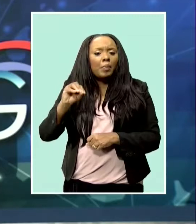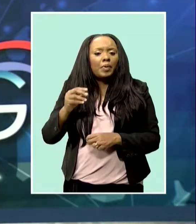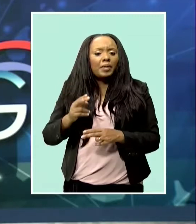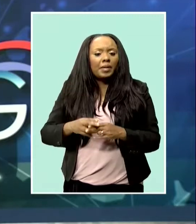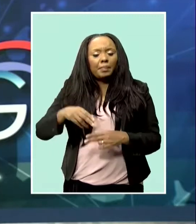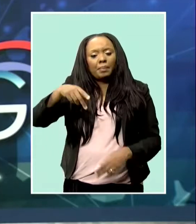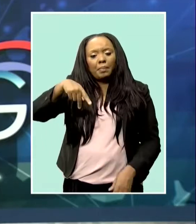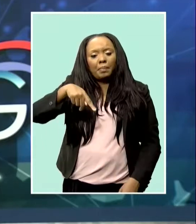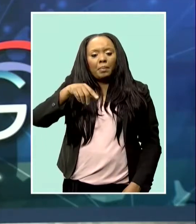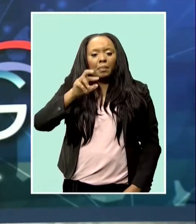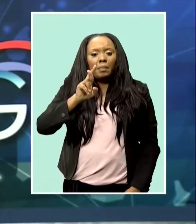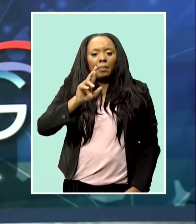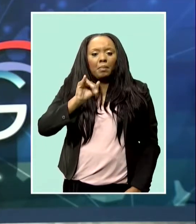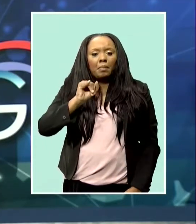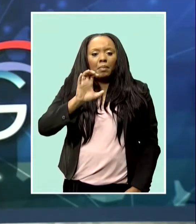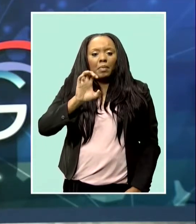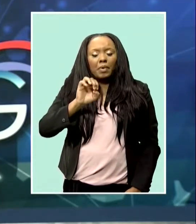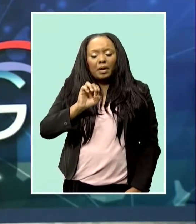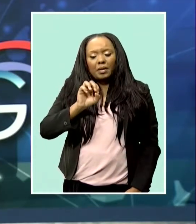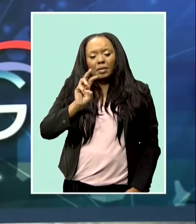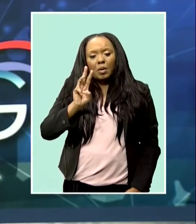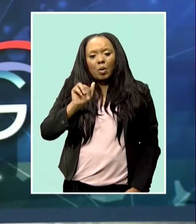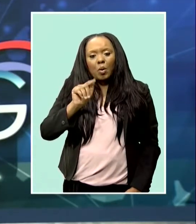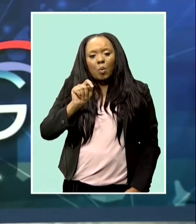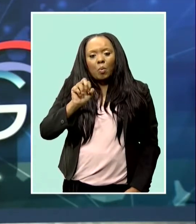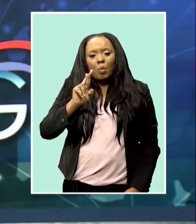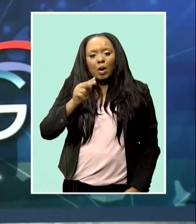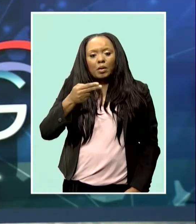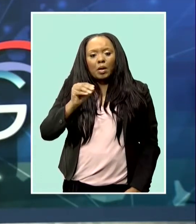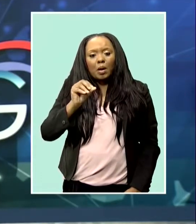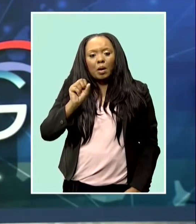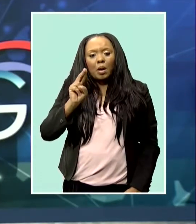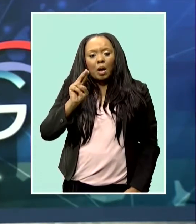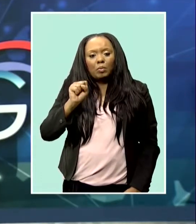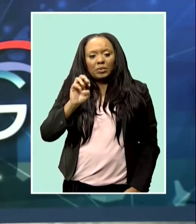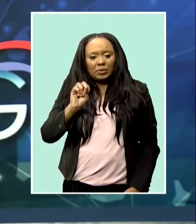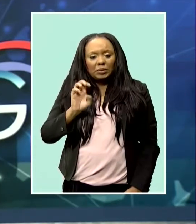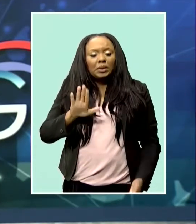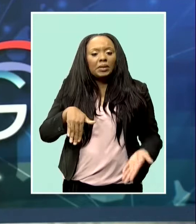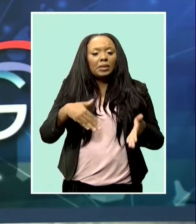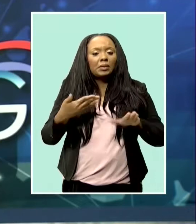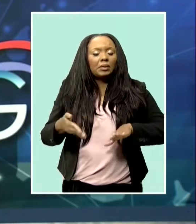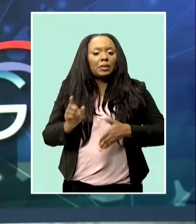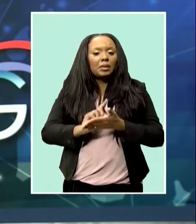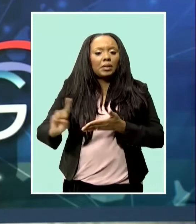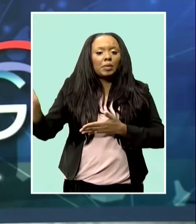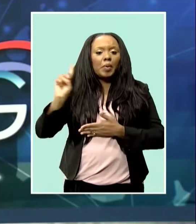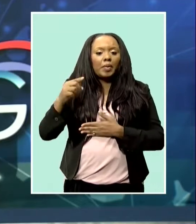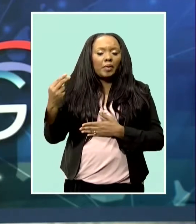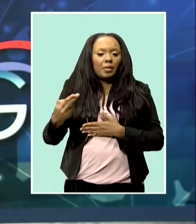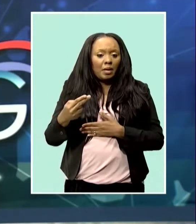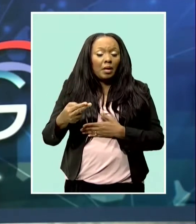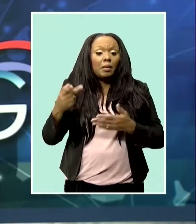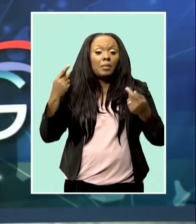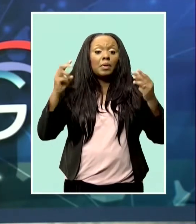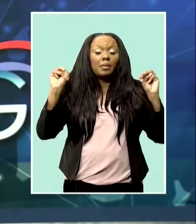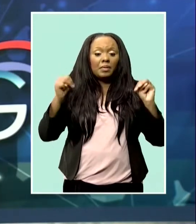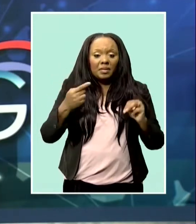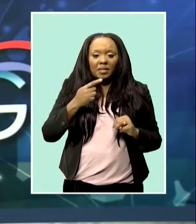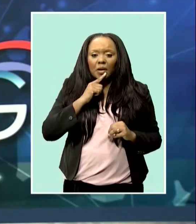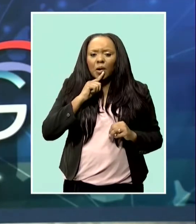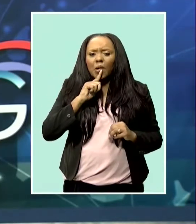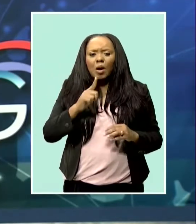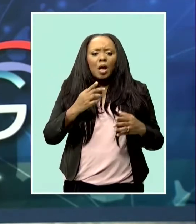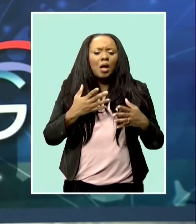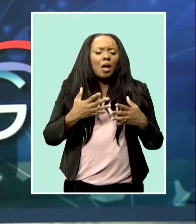of the Barbados Chamber of Commerce and Industry and a tax consultant, passed away last Thursday. The Prime Minister said Mr. Tibbetts was